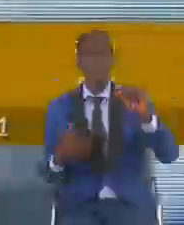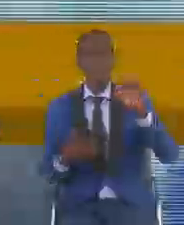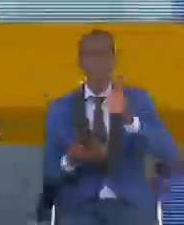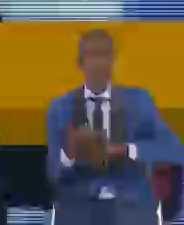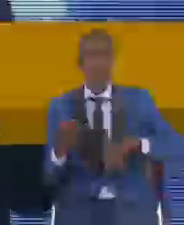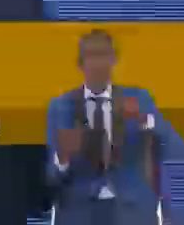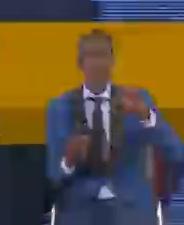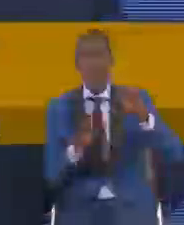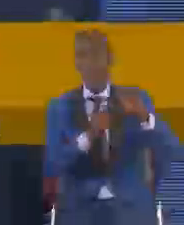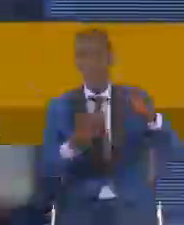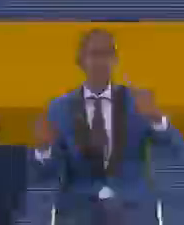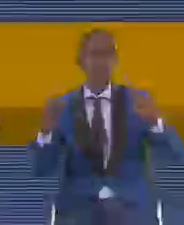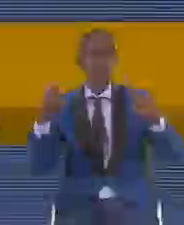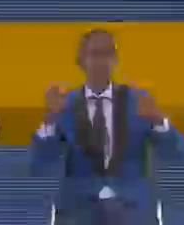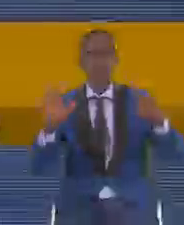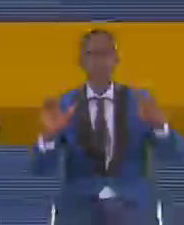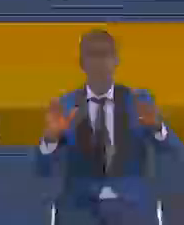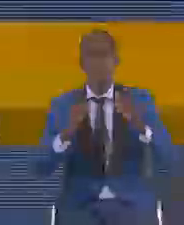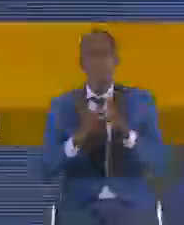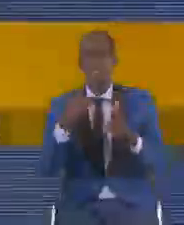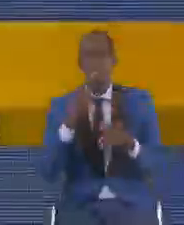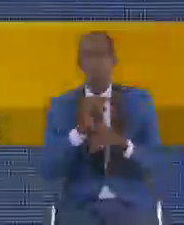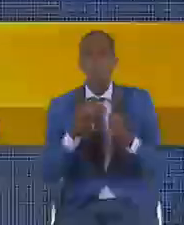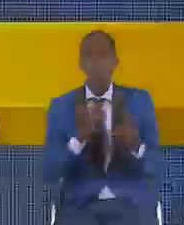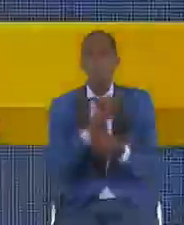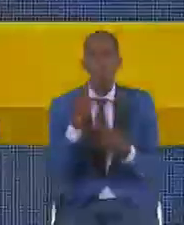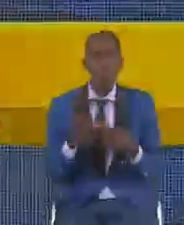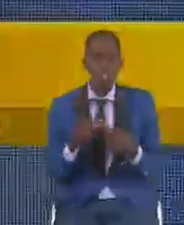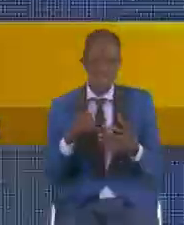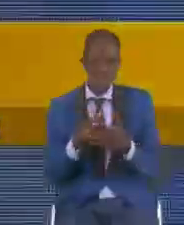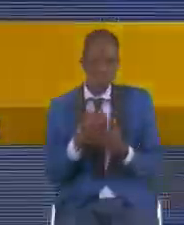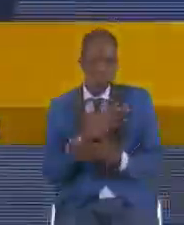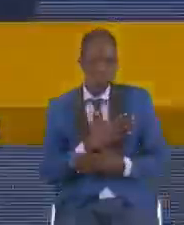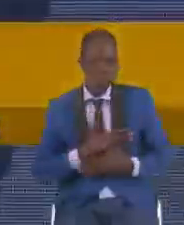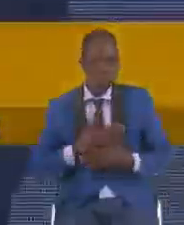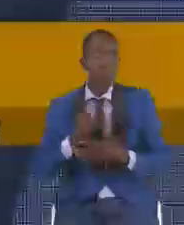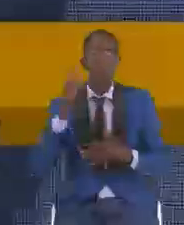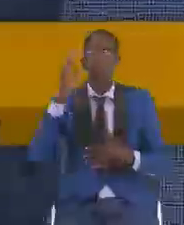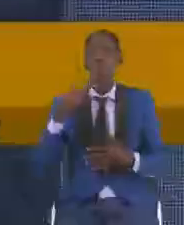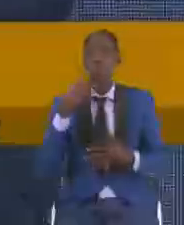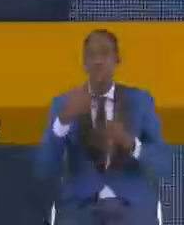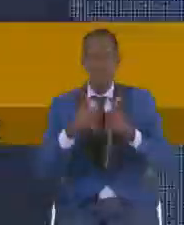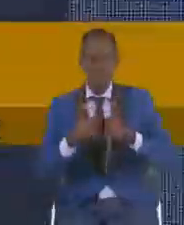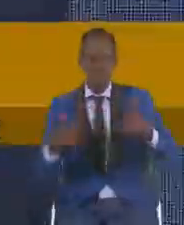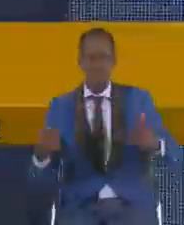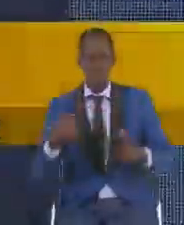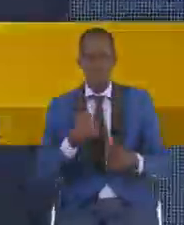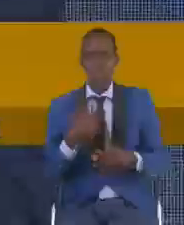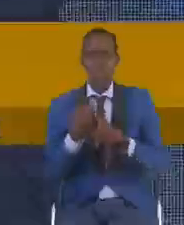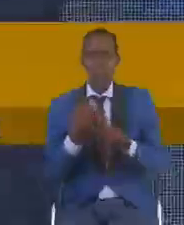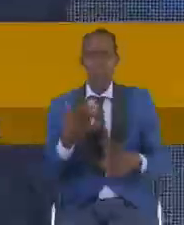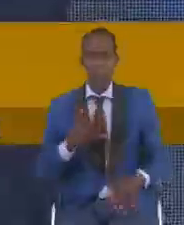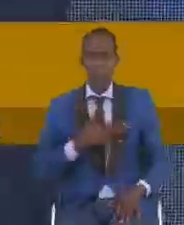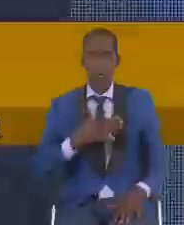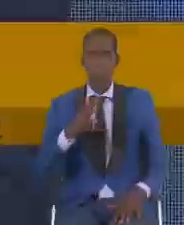15. It says, but when it pleased God, who separated me from my